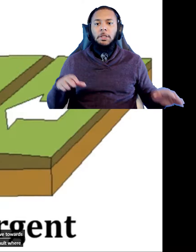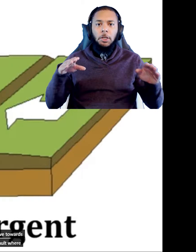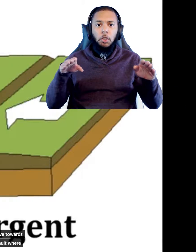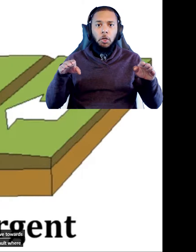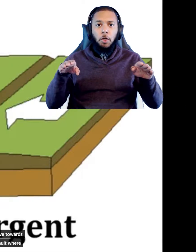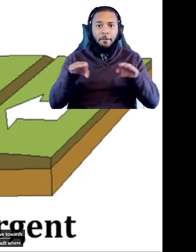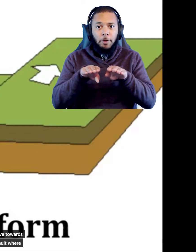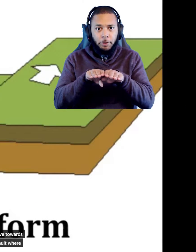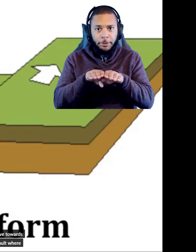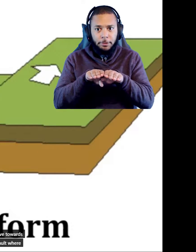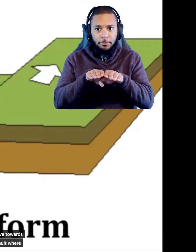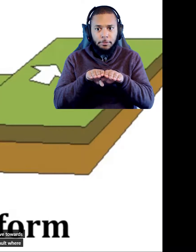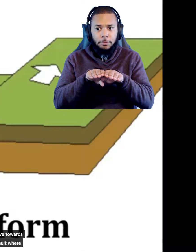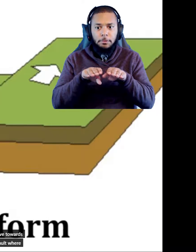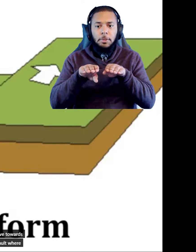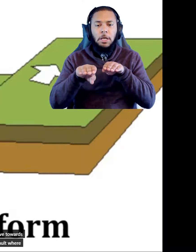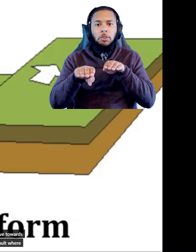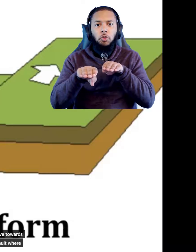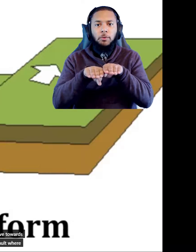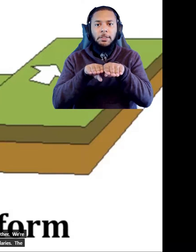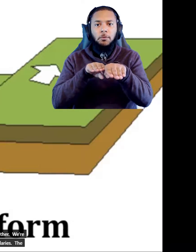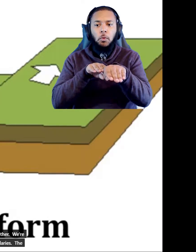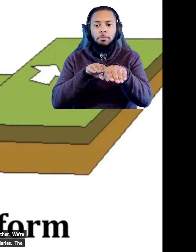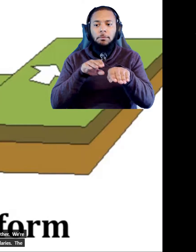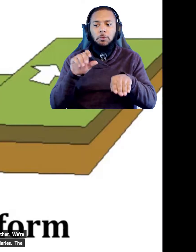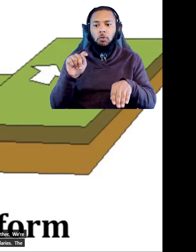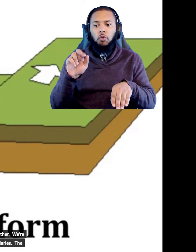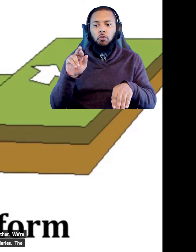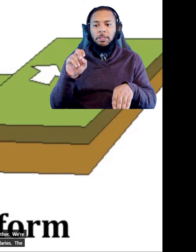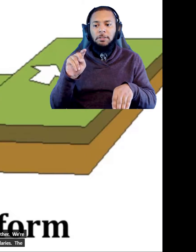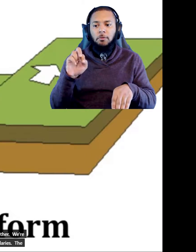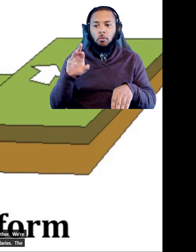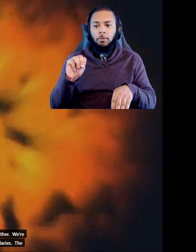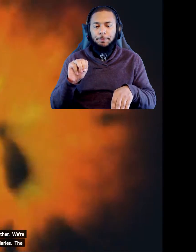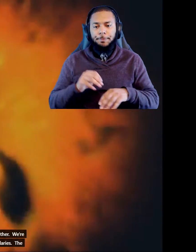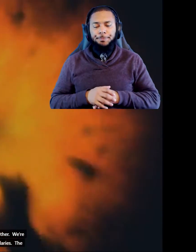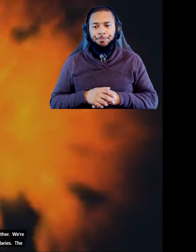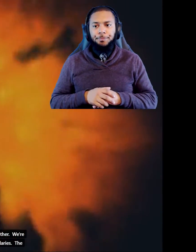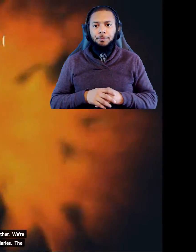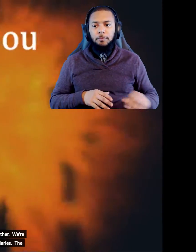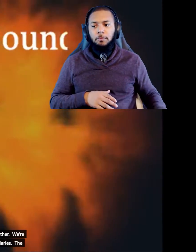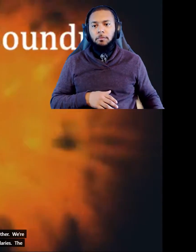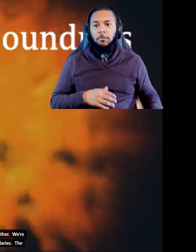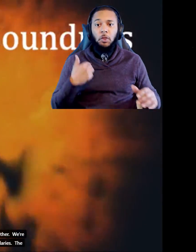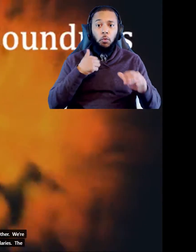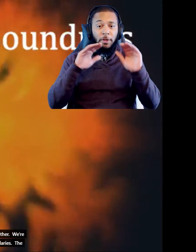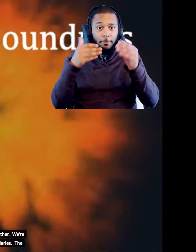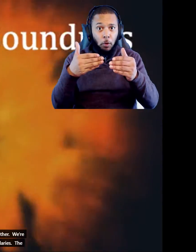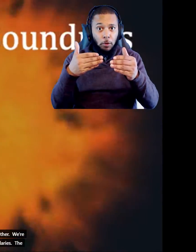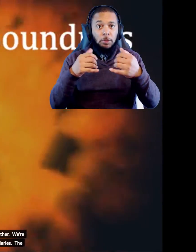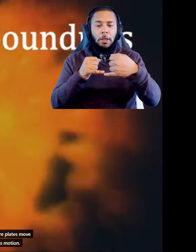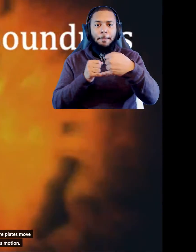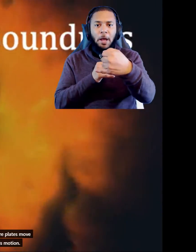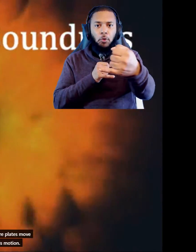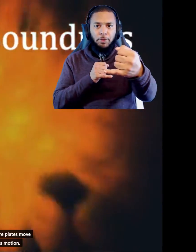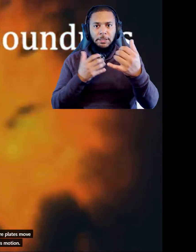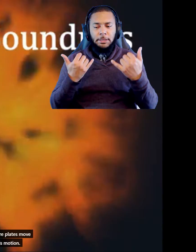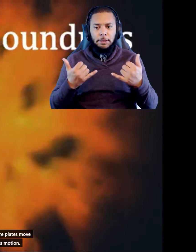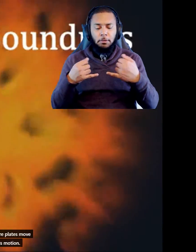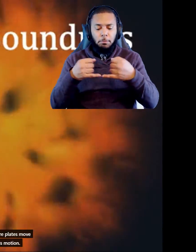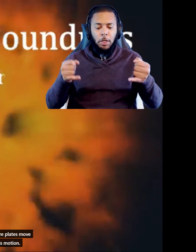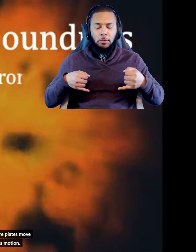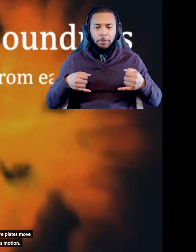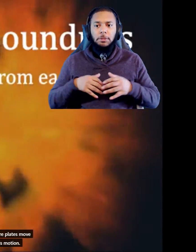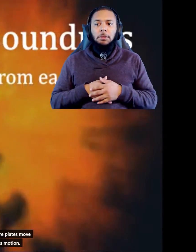move towards each other; and transform fault, where plates move alongside each other. We're focusing on divergent boundaries. Divergent